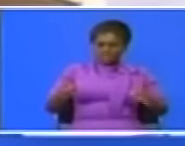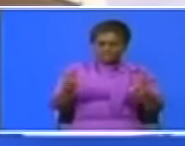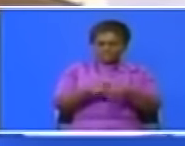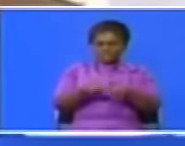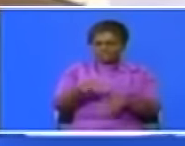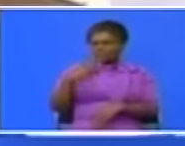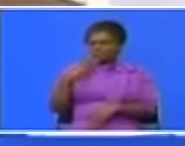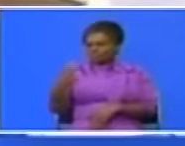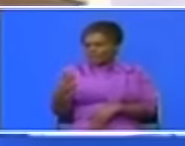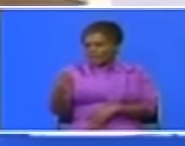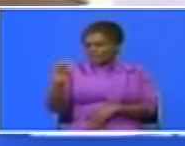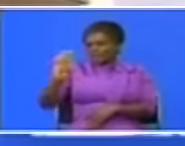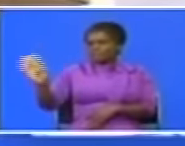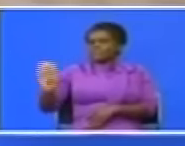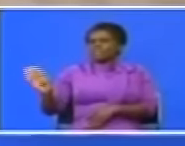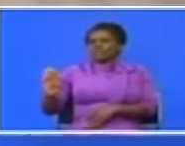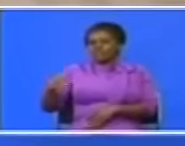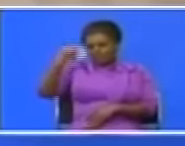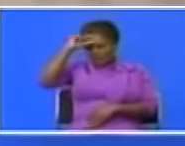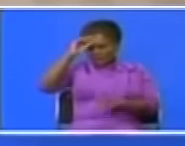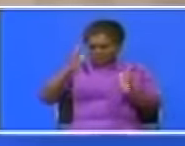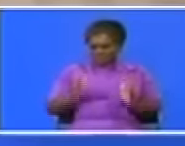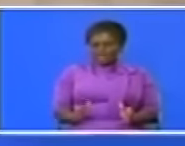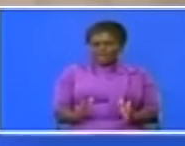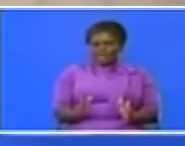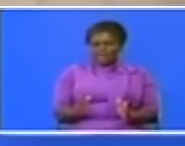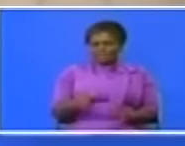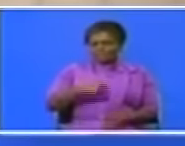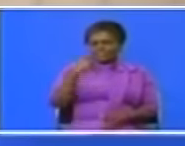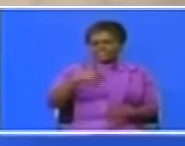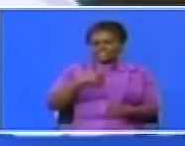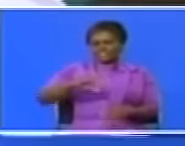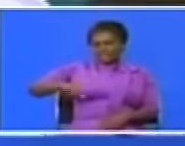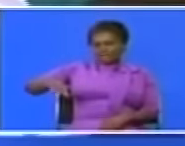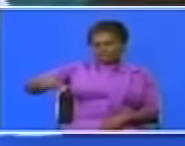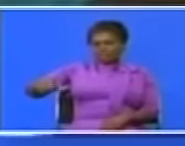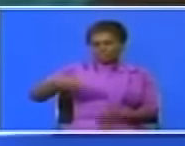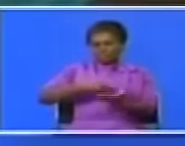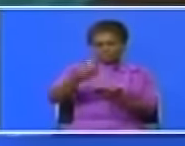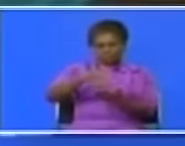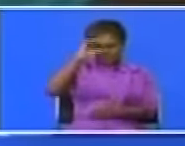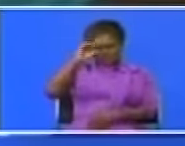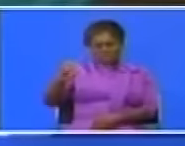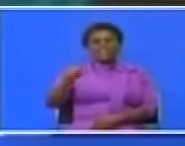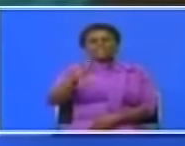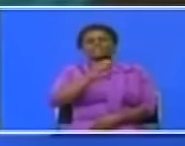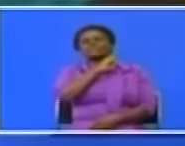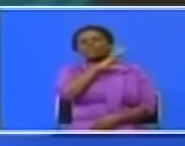whopping 200 billion shillings. Governor Joho has been crisscrossing the county to sell the concept. Jamaa wanapiga